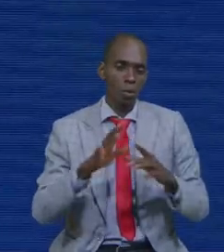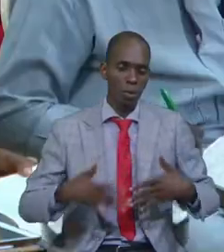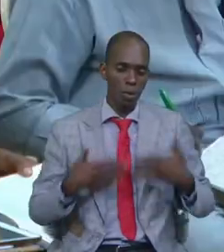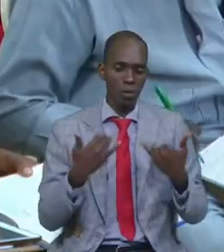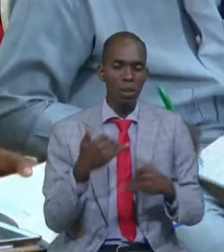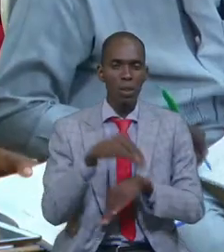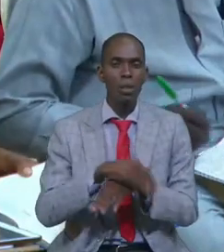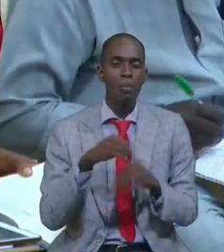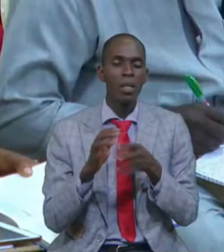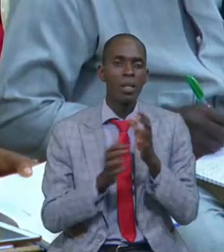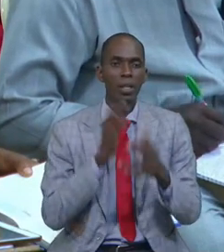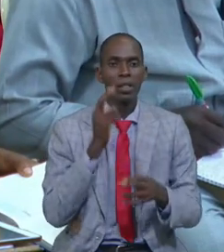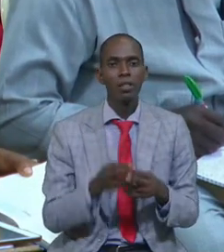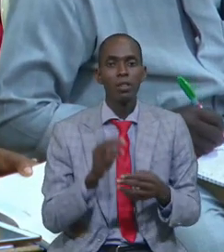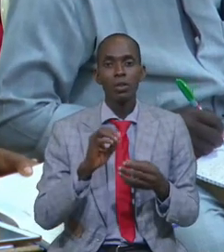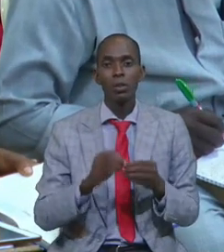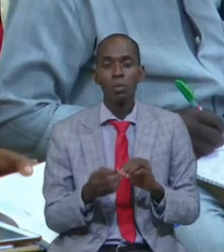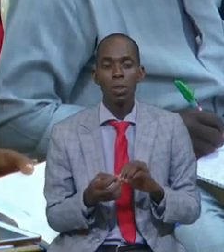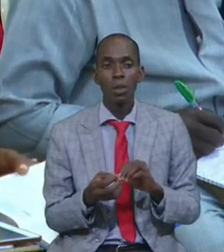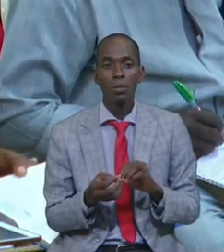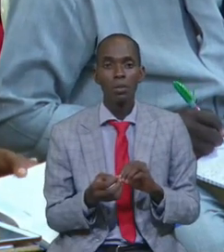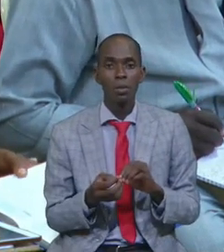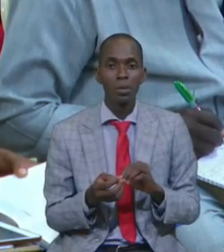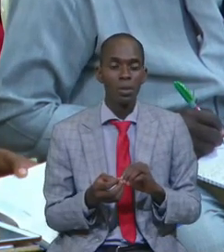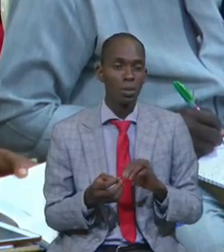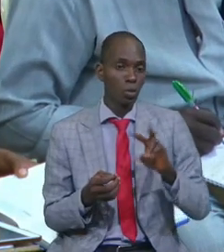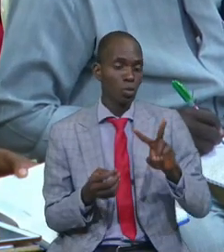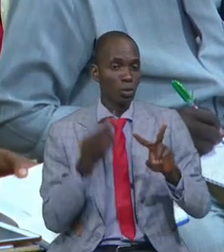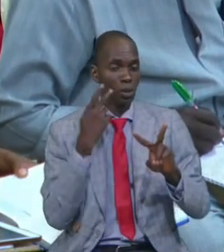in Jesus' name. Number two there is the cure.